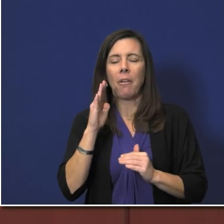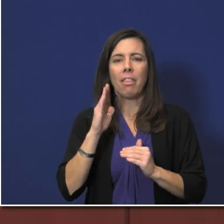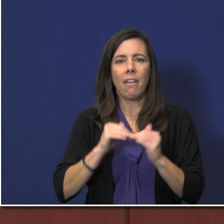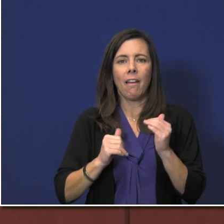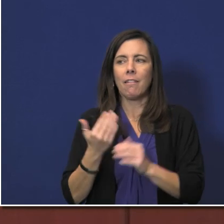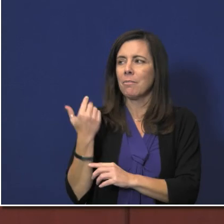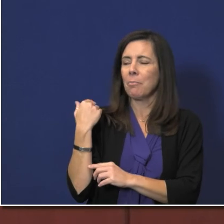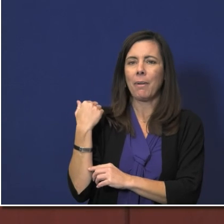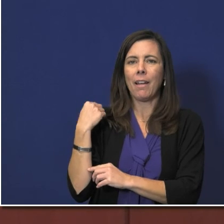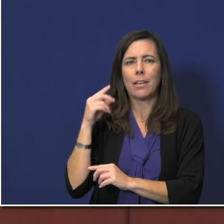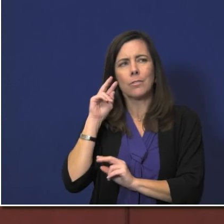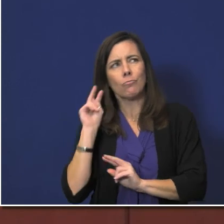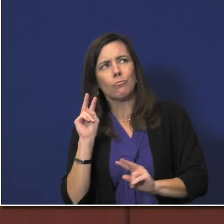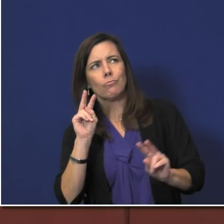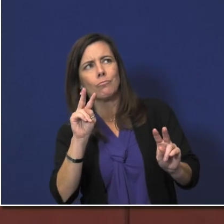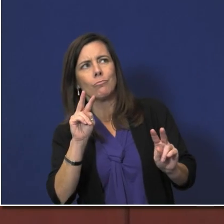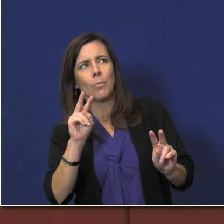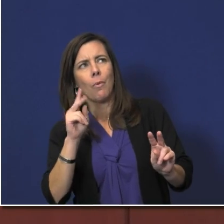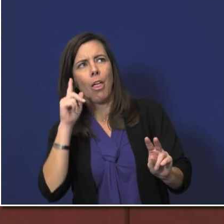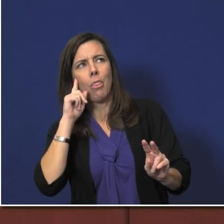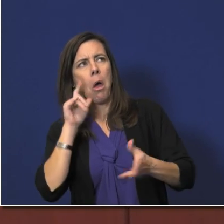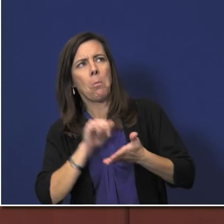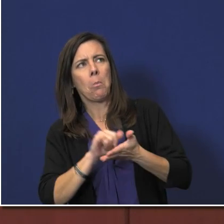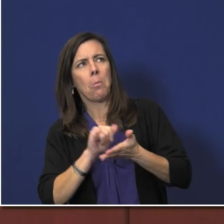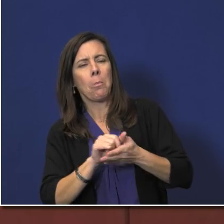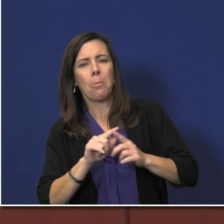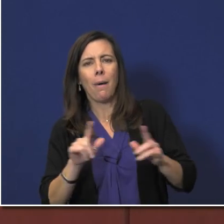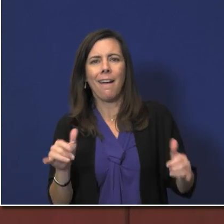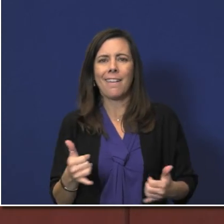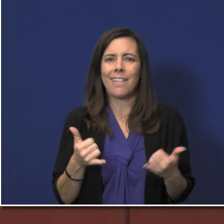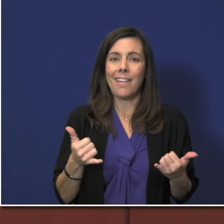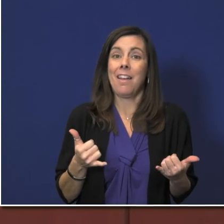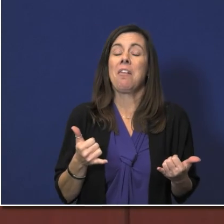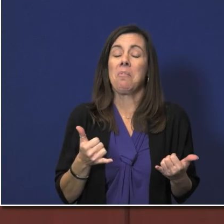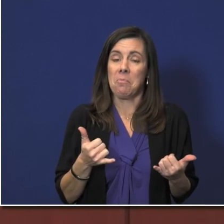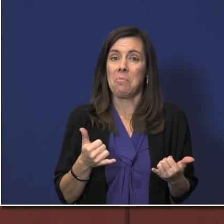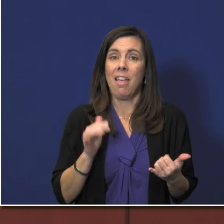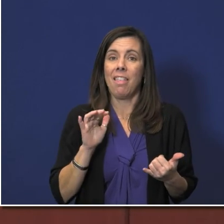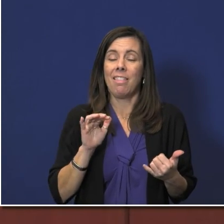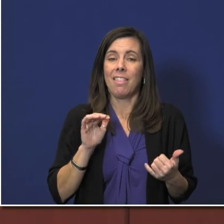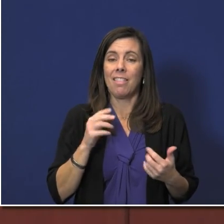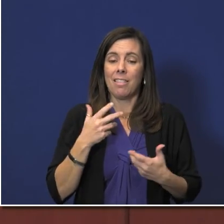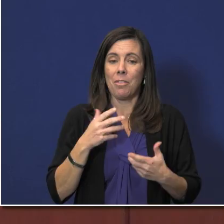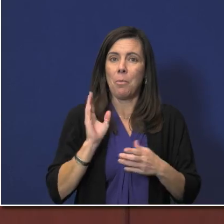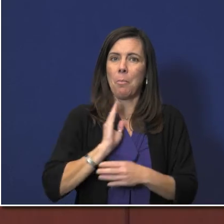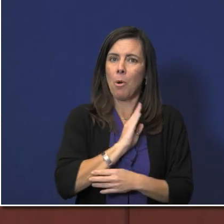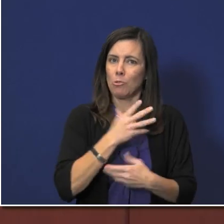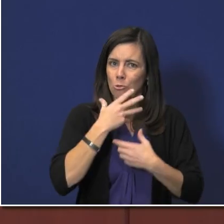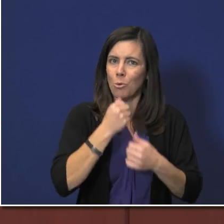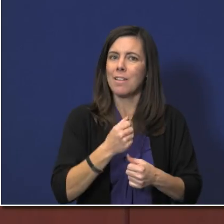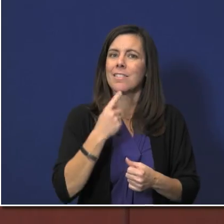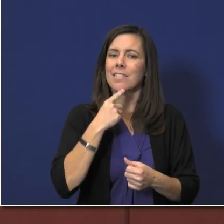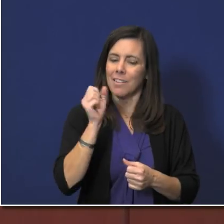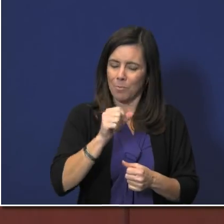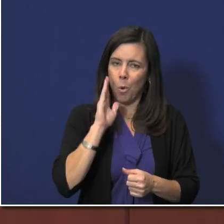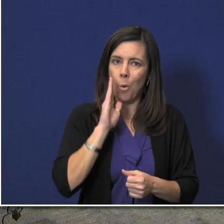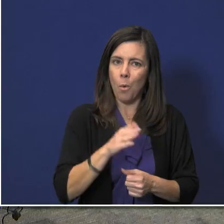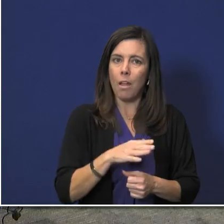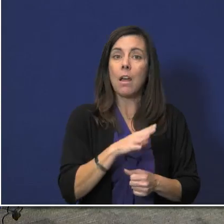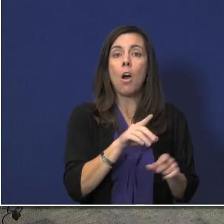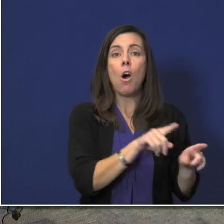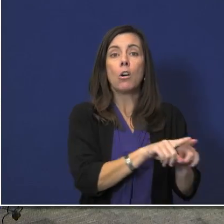good planning, that's good support from the board. And then finally, our employees, especially those on the